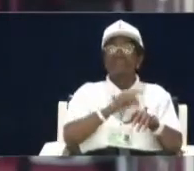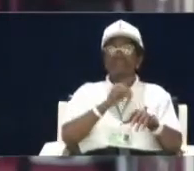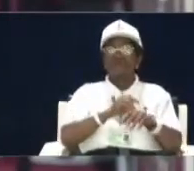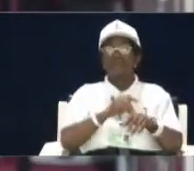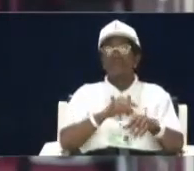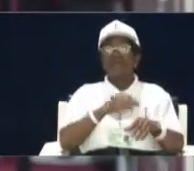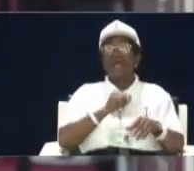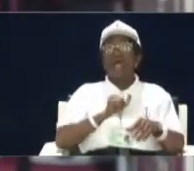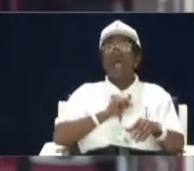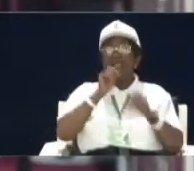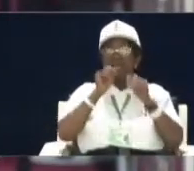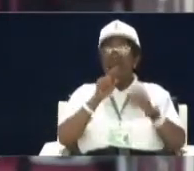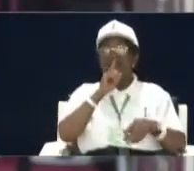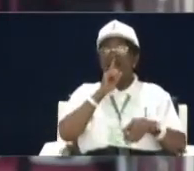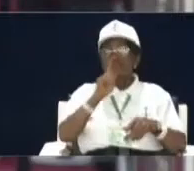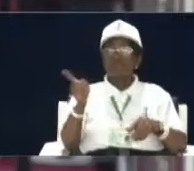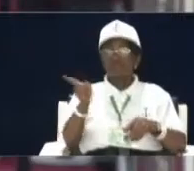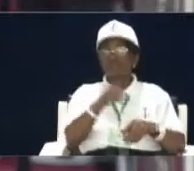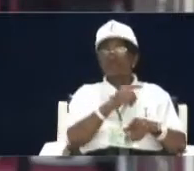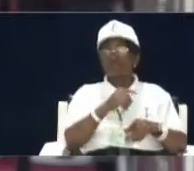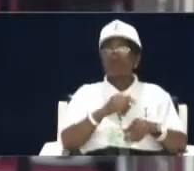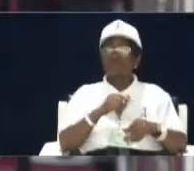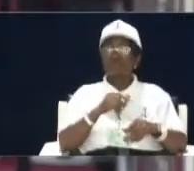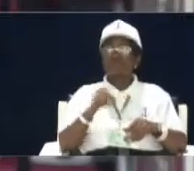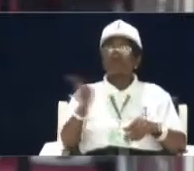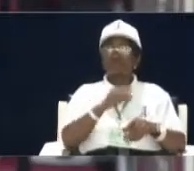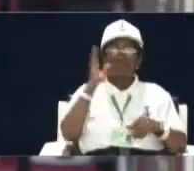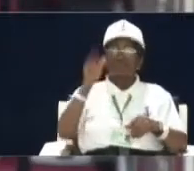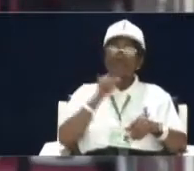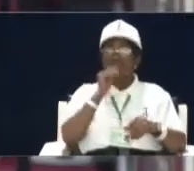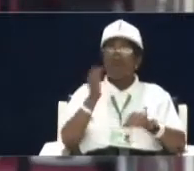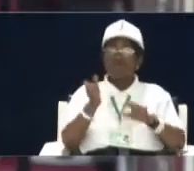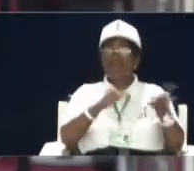I can assure you, you won't die.